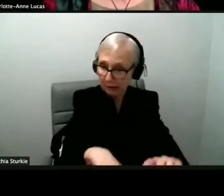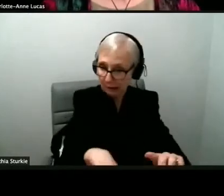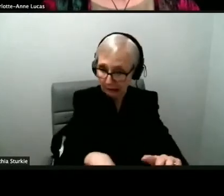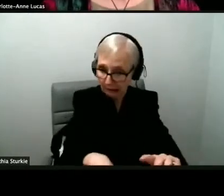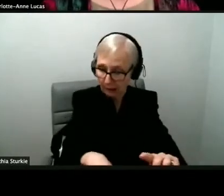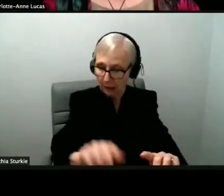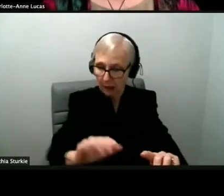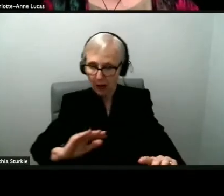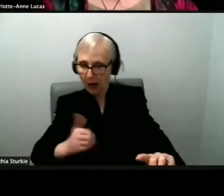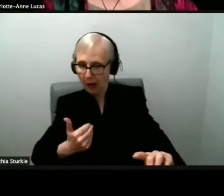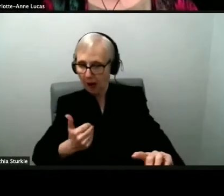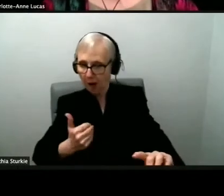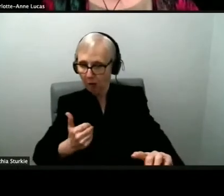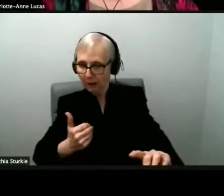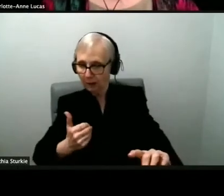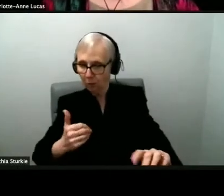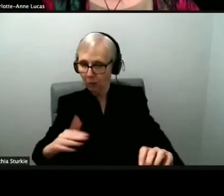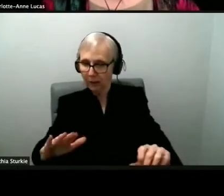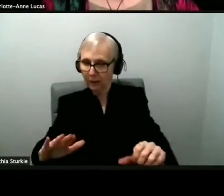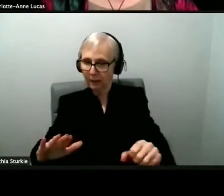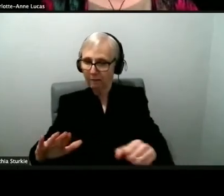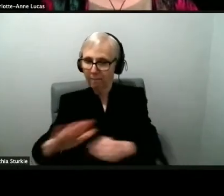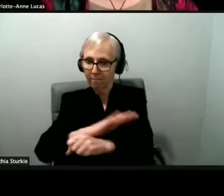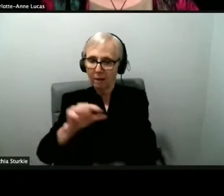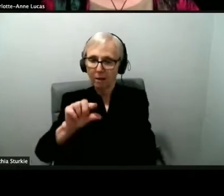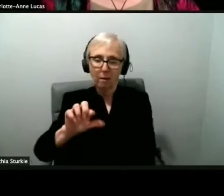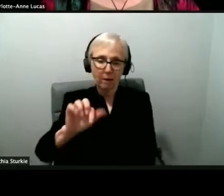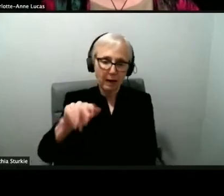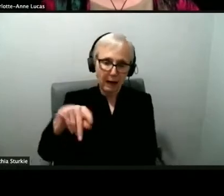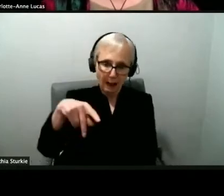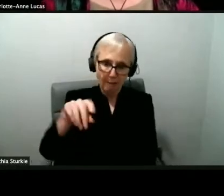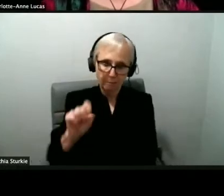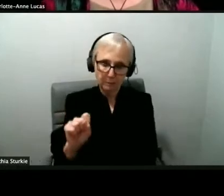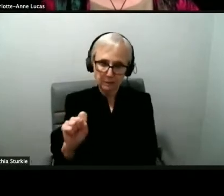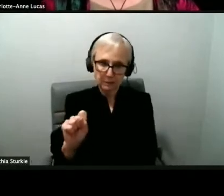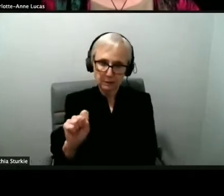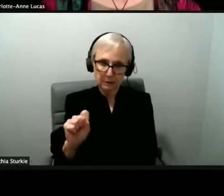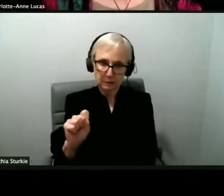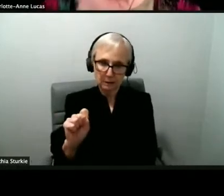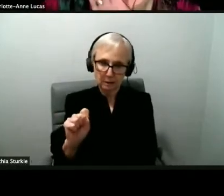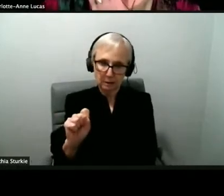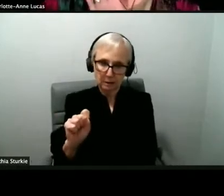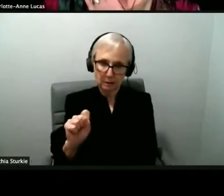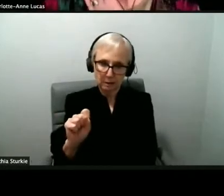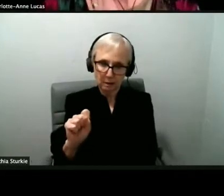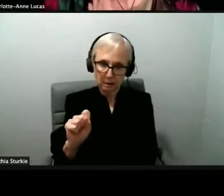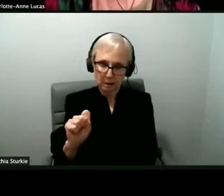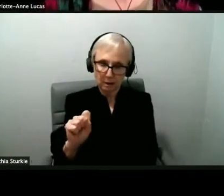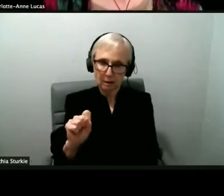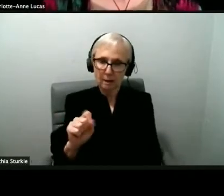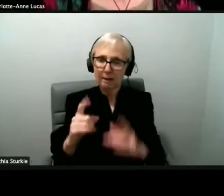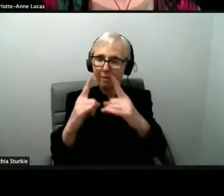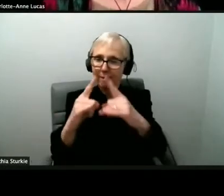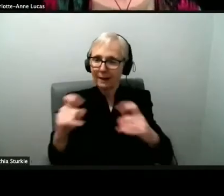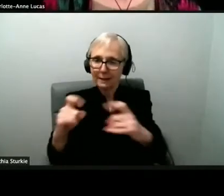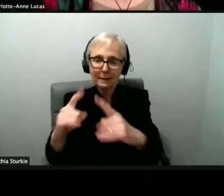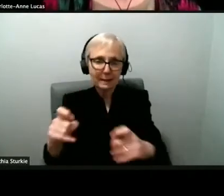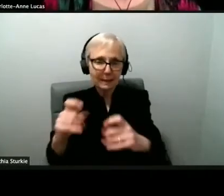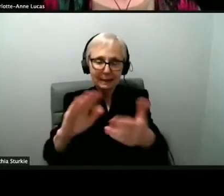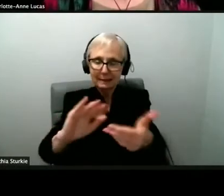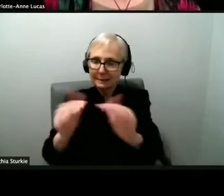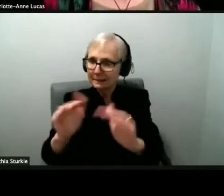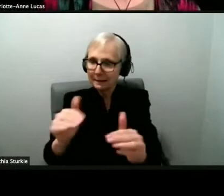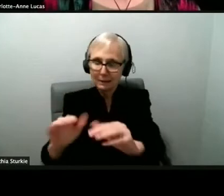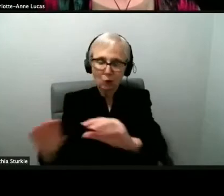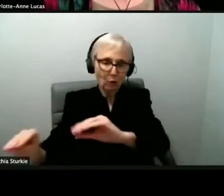how we can fill those gaps and the holes. Manage the tent cities. The tent cities are out there. You can't just move the